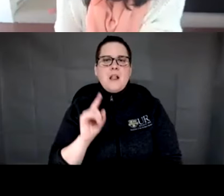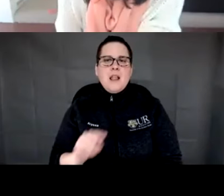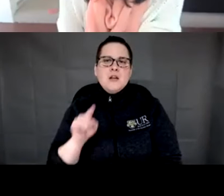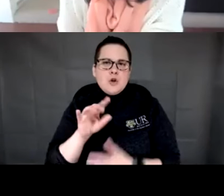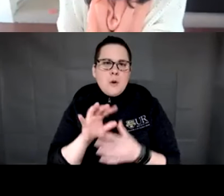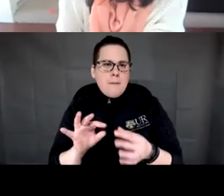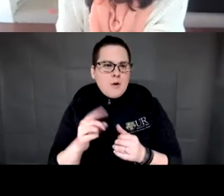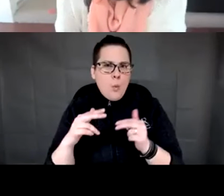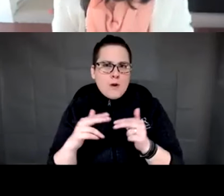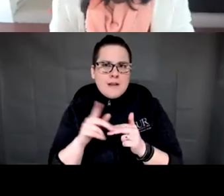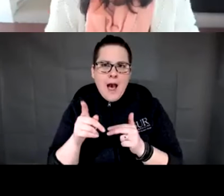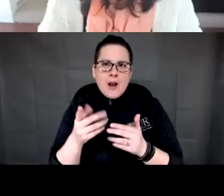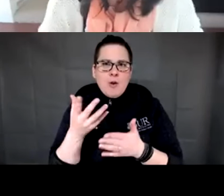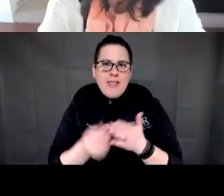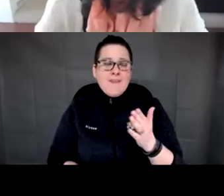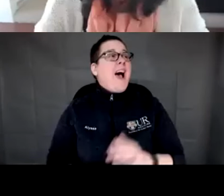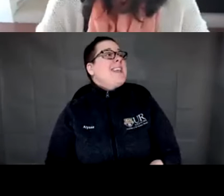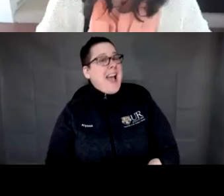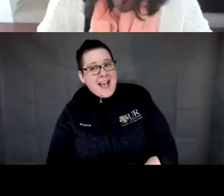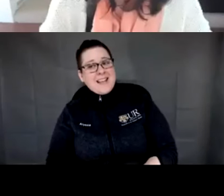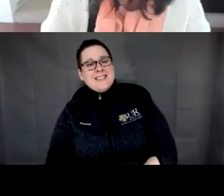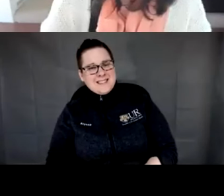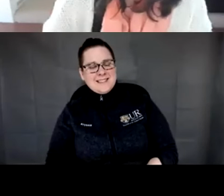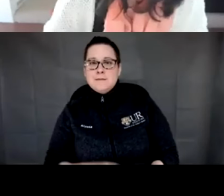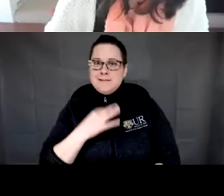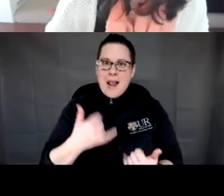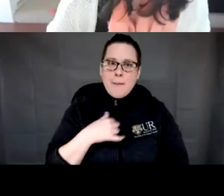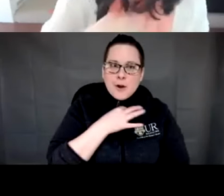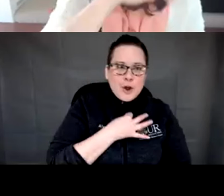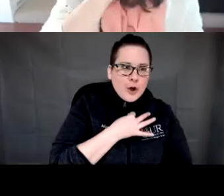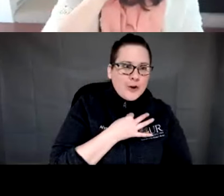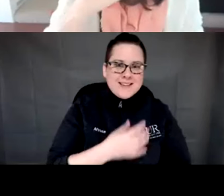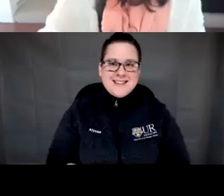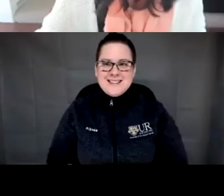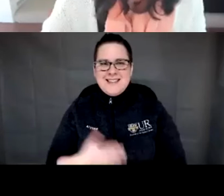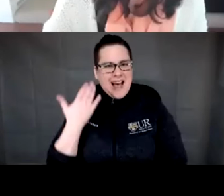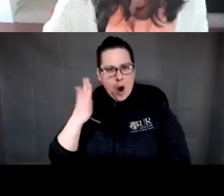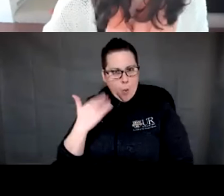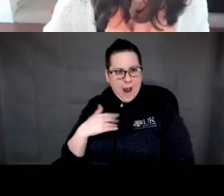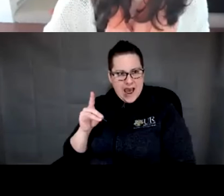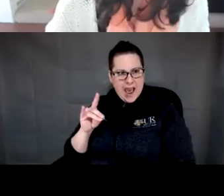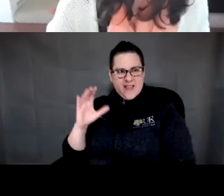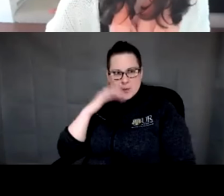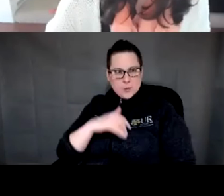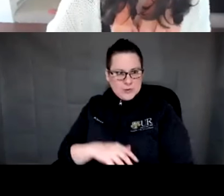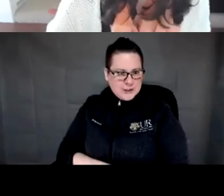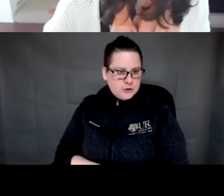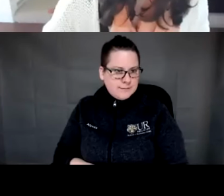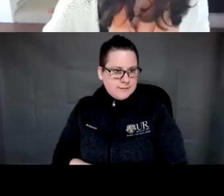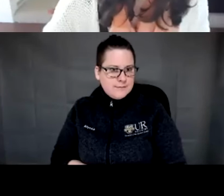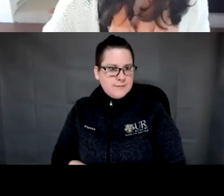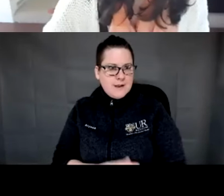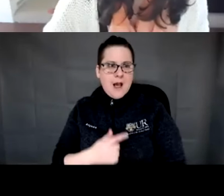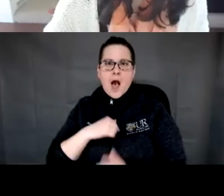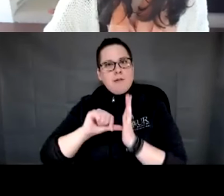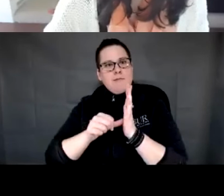a slide that you left out, and I'm curious now. I can't forget. Yeah, I don't know why I did that. That was weird. I highlighted the